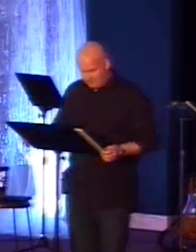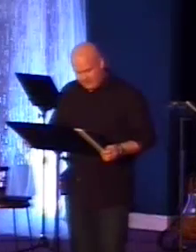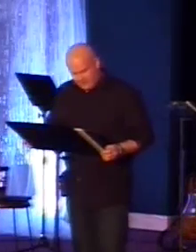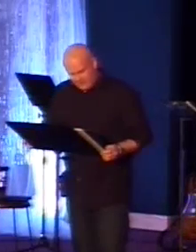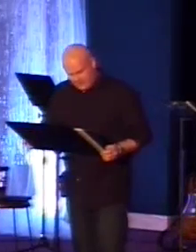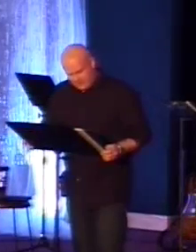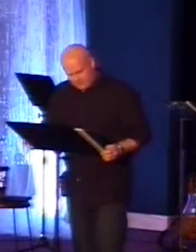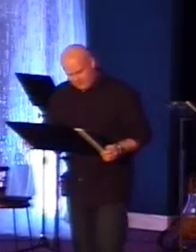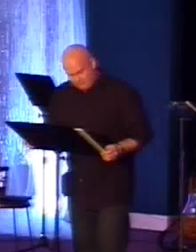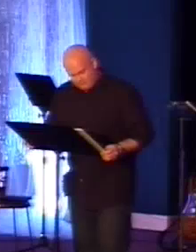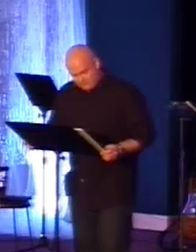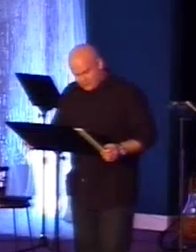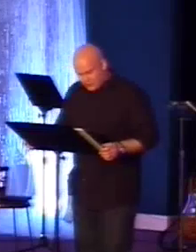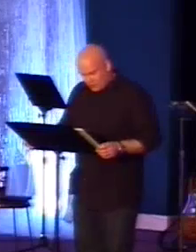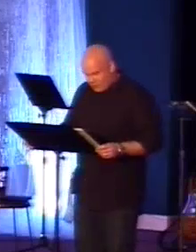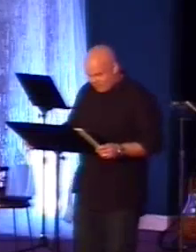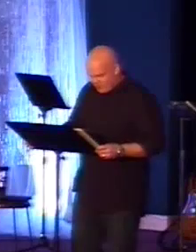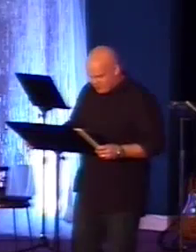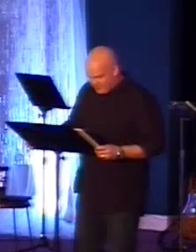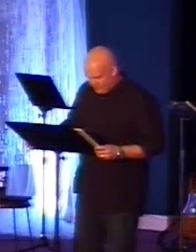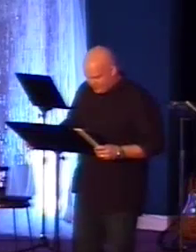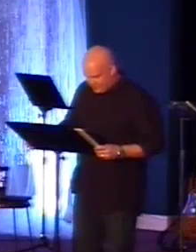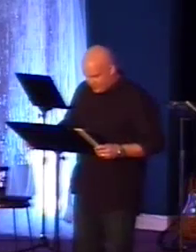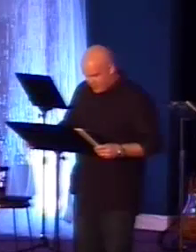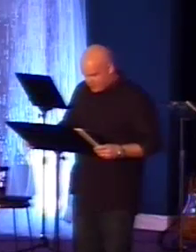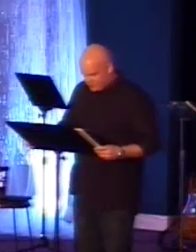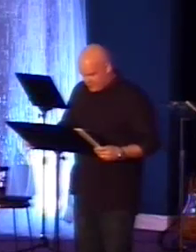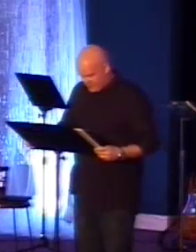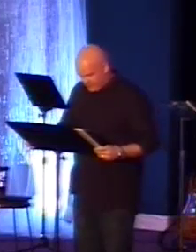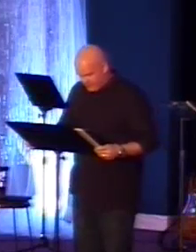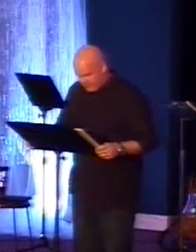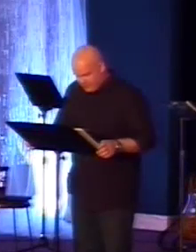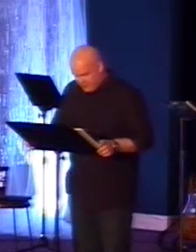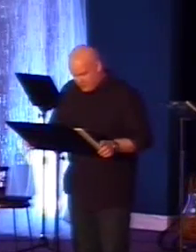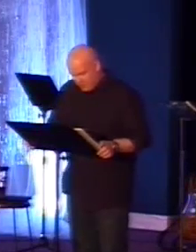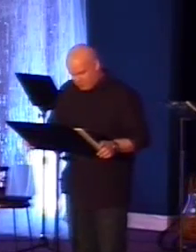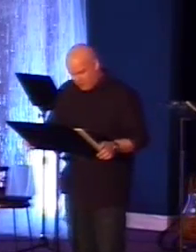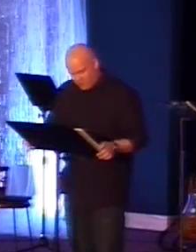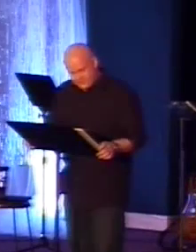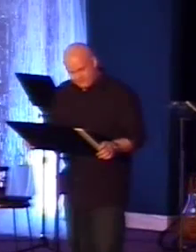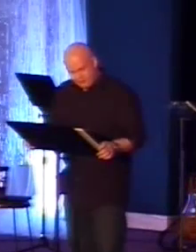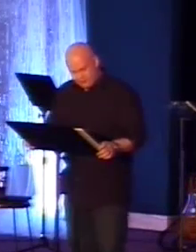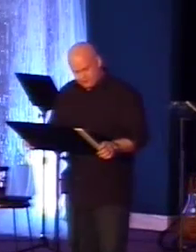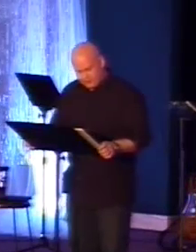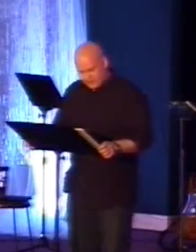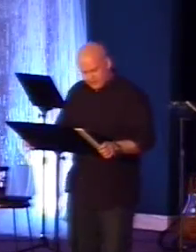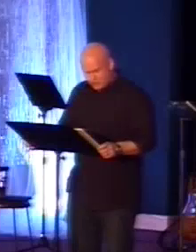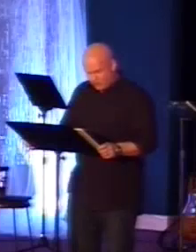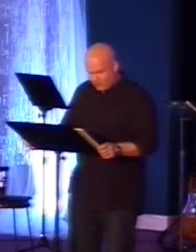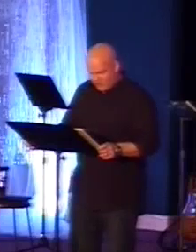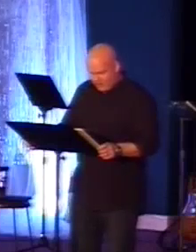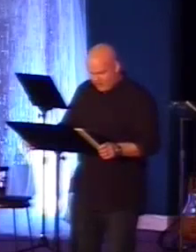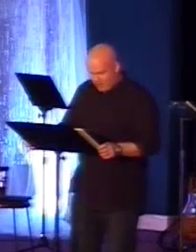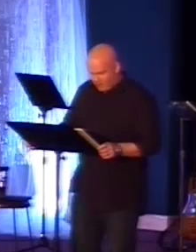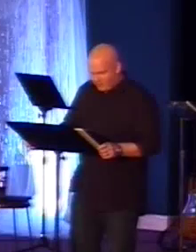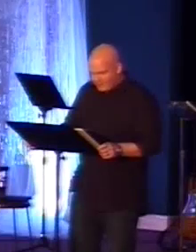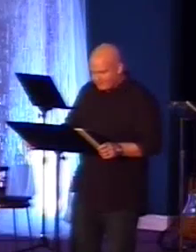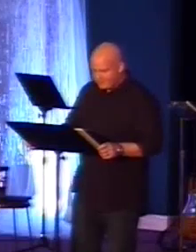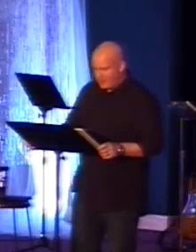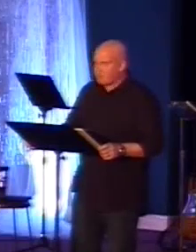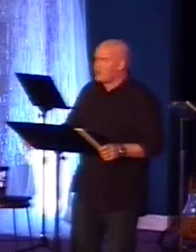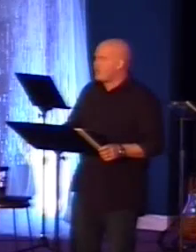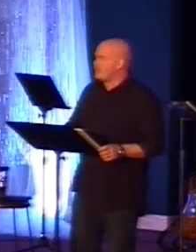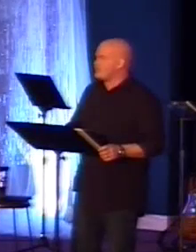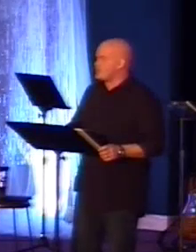6:20, "But store up for yourselves treasures in heaven, where moths and vermin do not destroy, and where